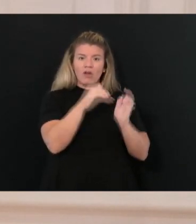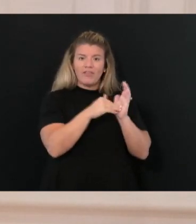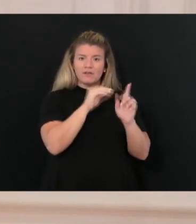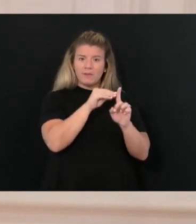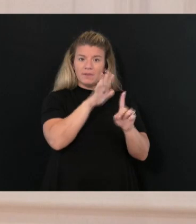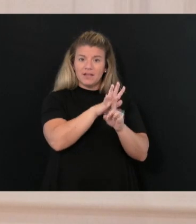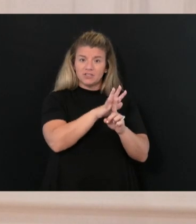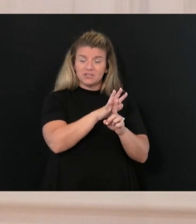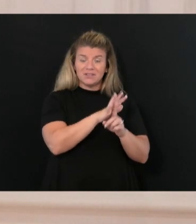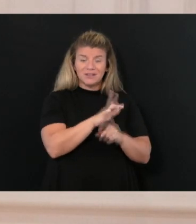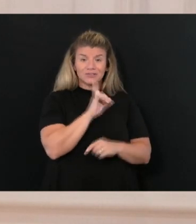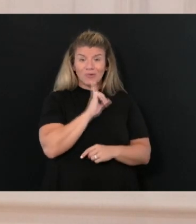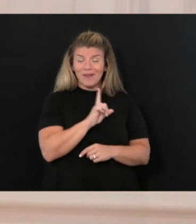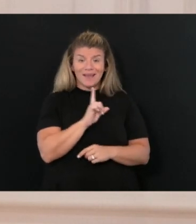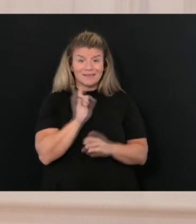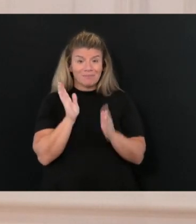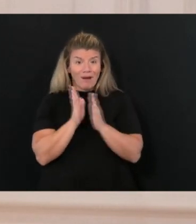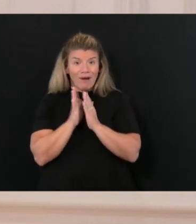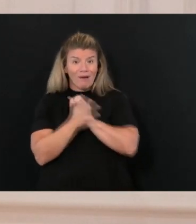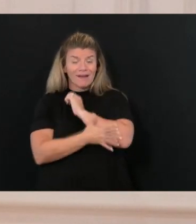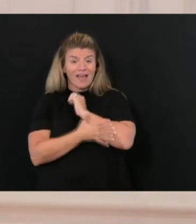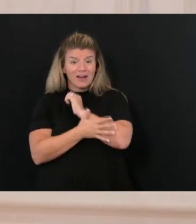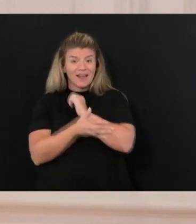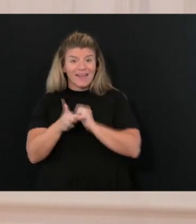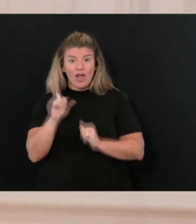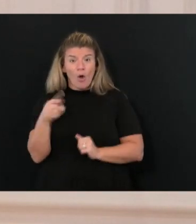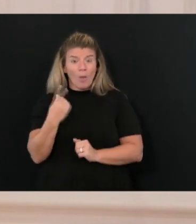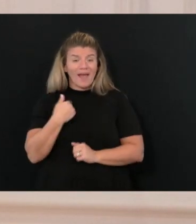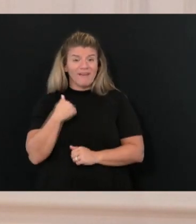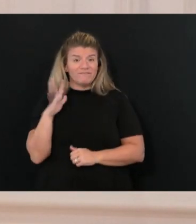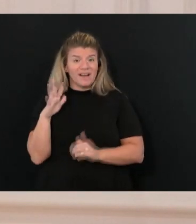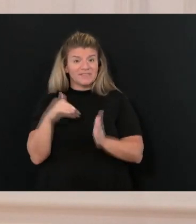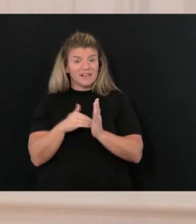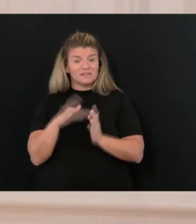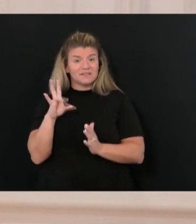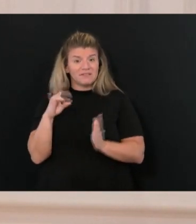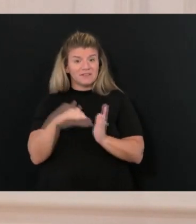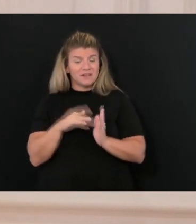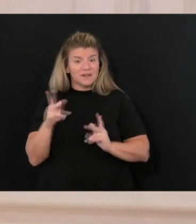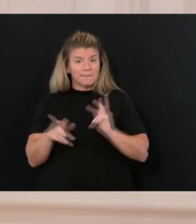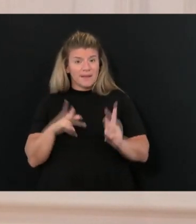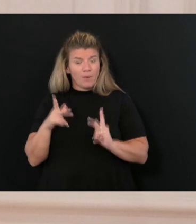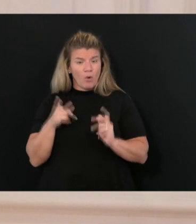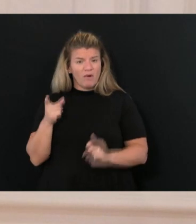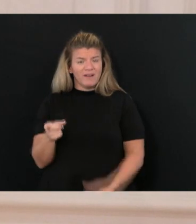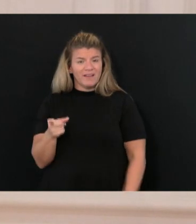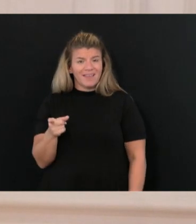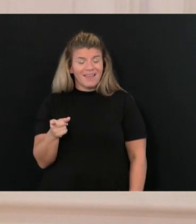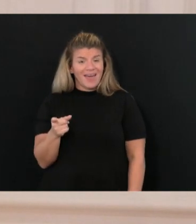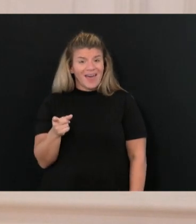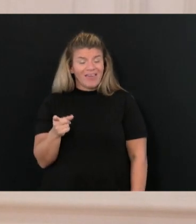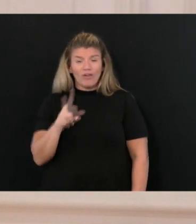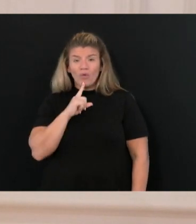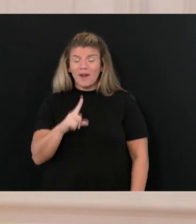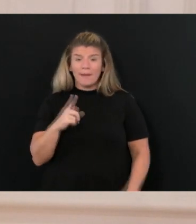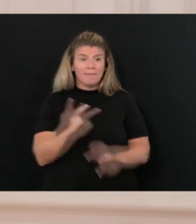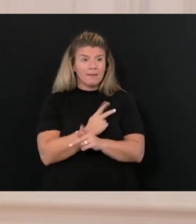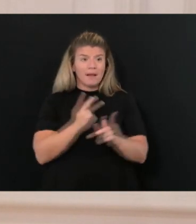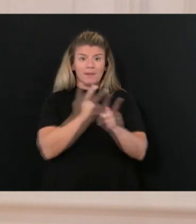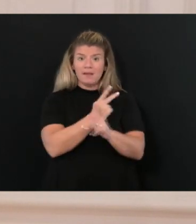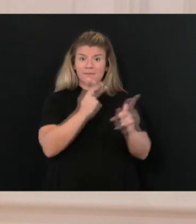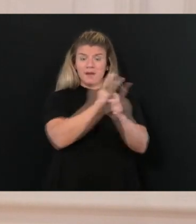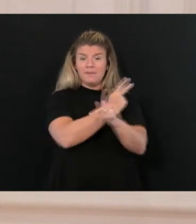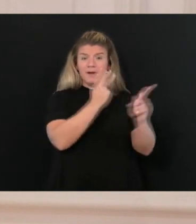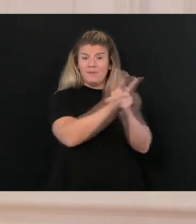really small counties with populations of 5,000 or 7,000, they're really having to be multiplied the cases by a